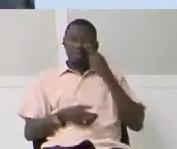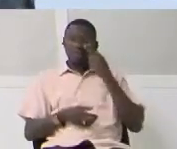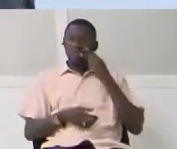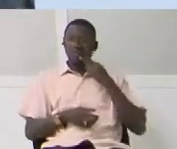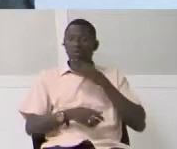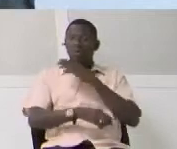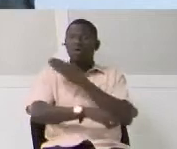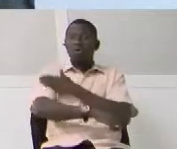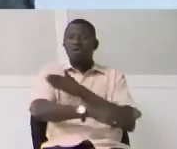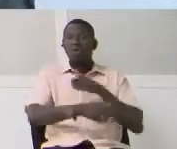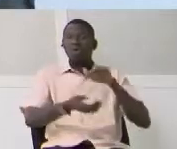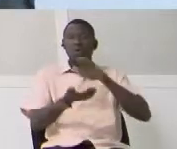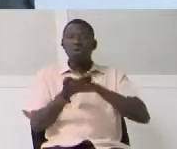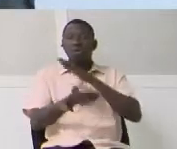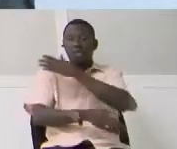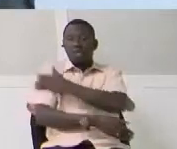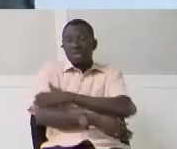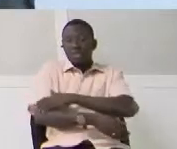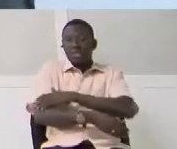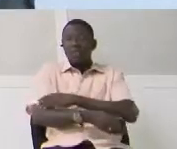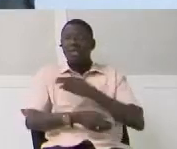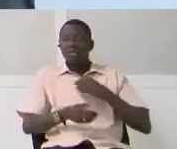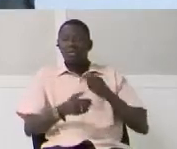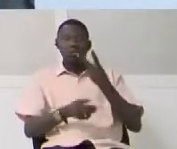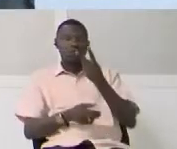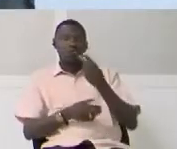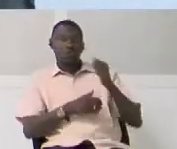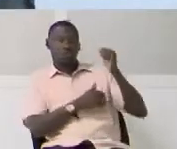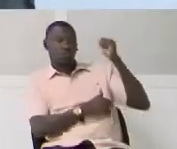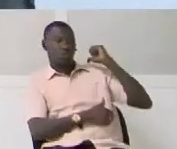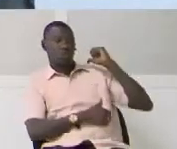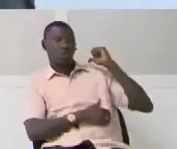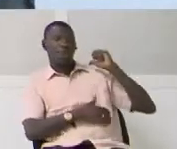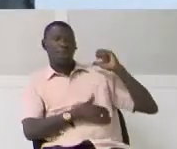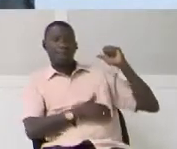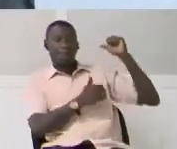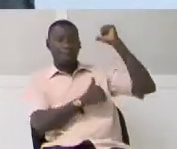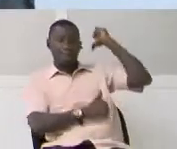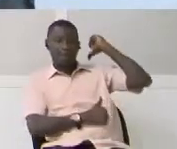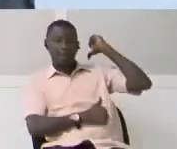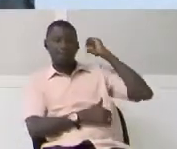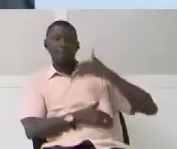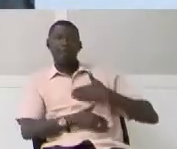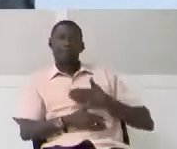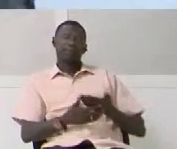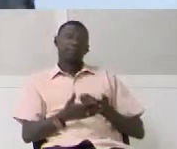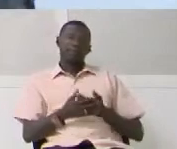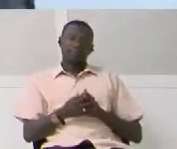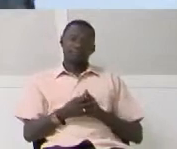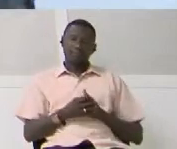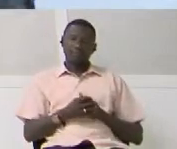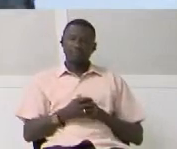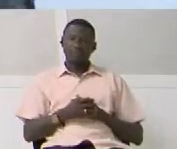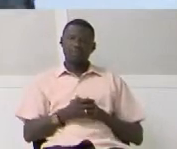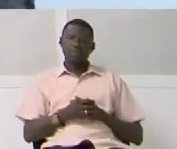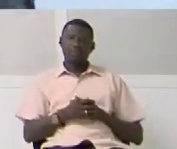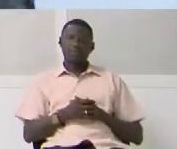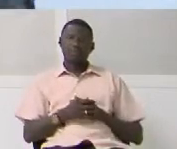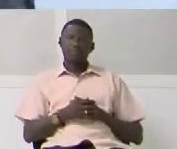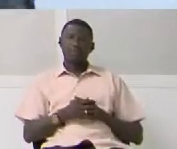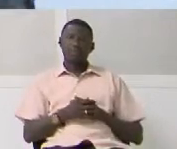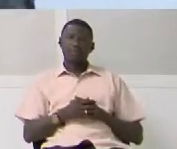and there were 2 holes at the back man mako mu jëw la da gis bu wax mako yaramam bi so jëf dafa